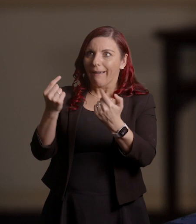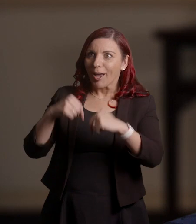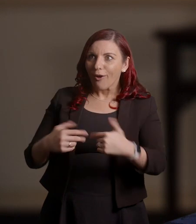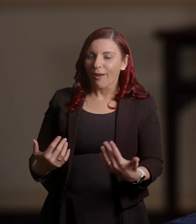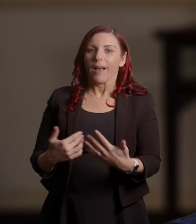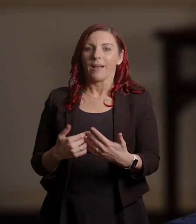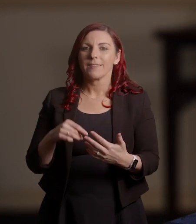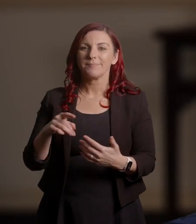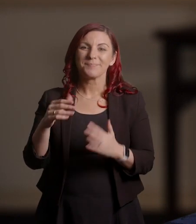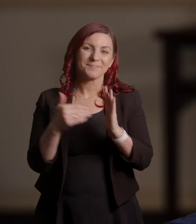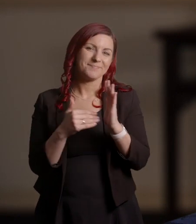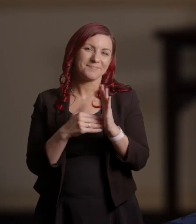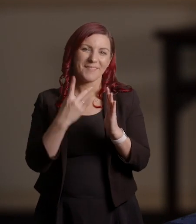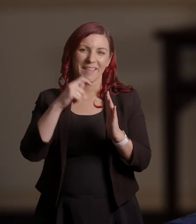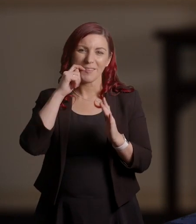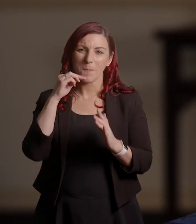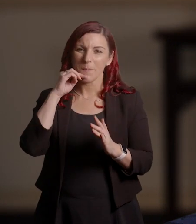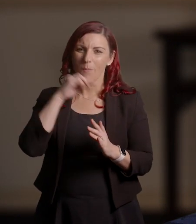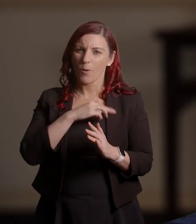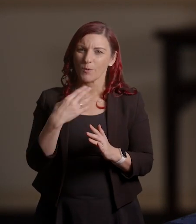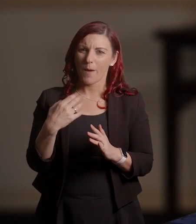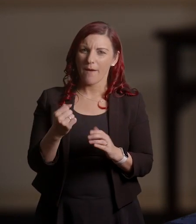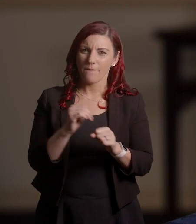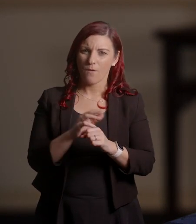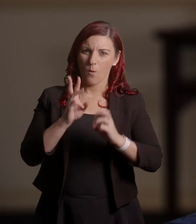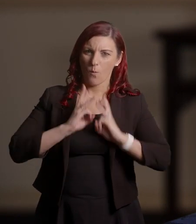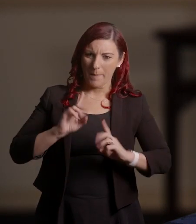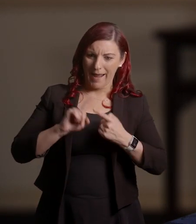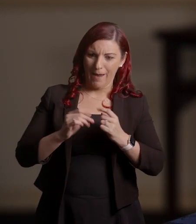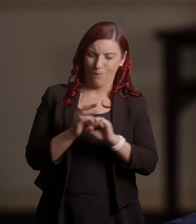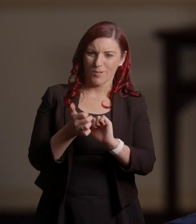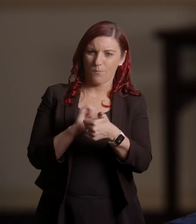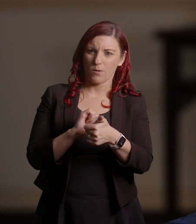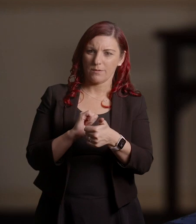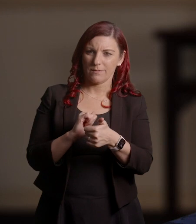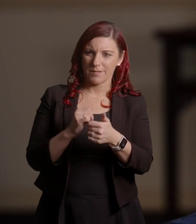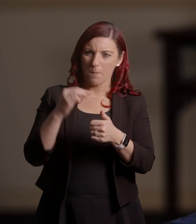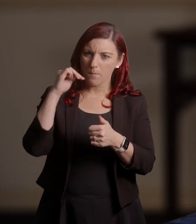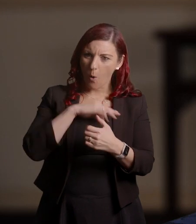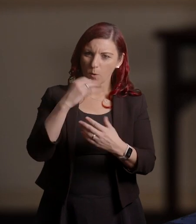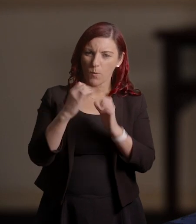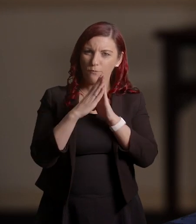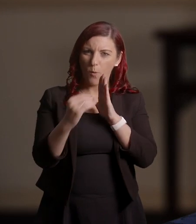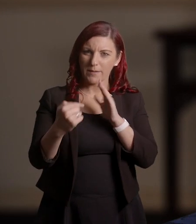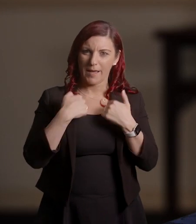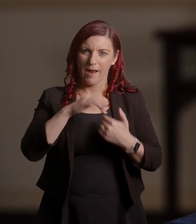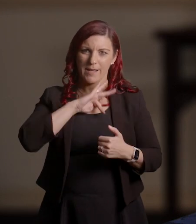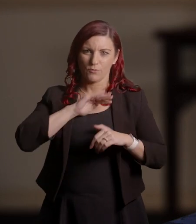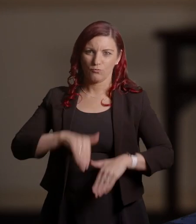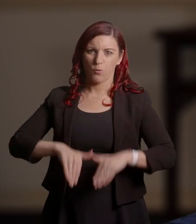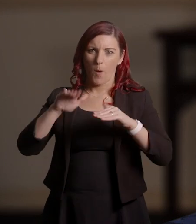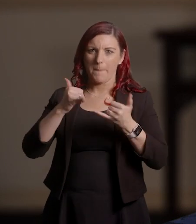now? Yeah, I think it's vital, like to women and to sport, that you have those role models. When we were growing